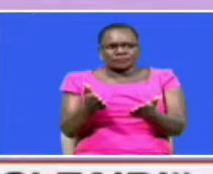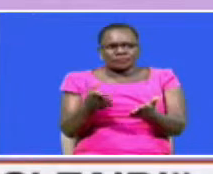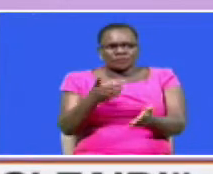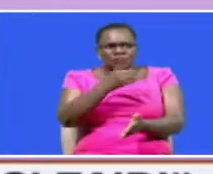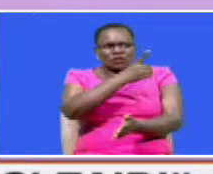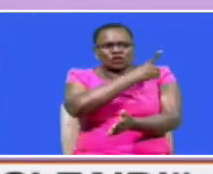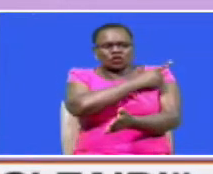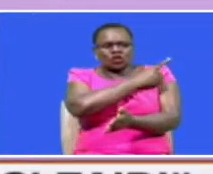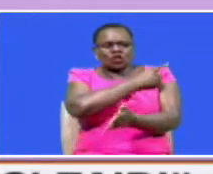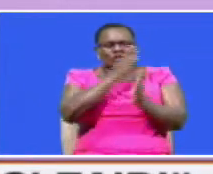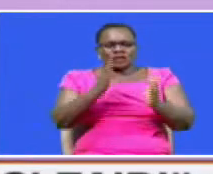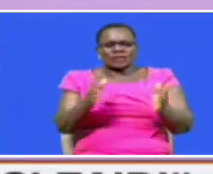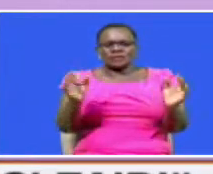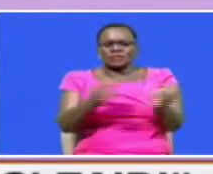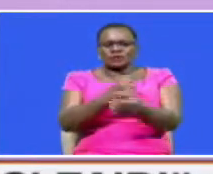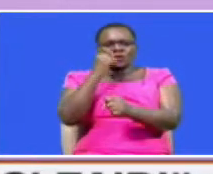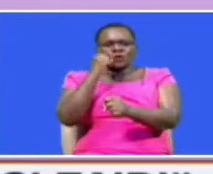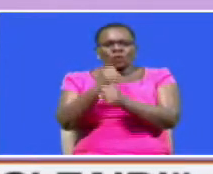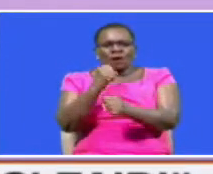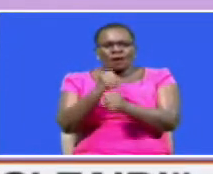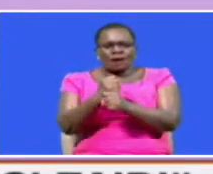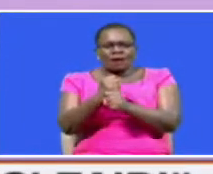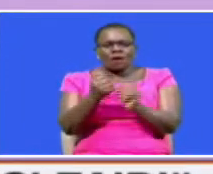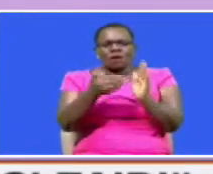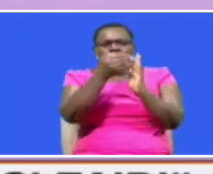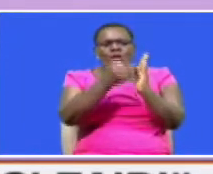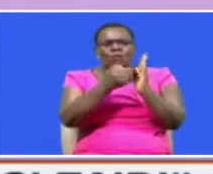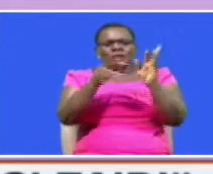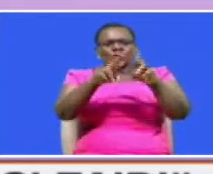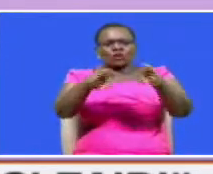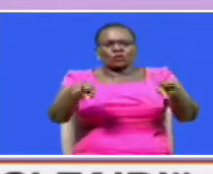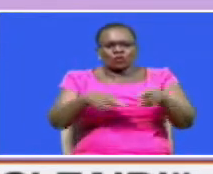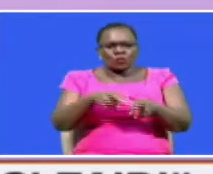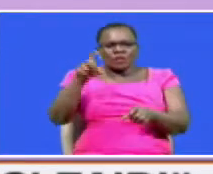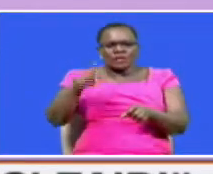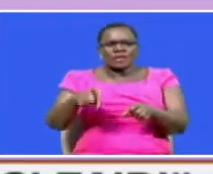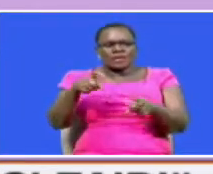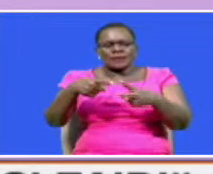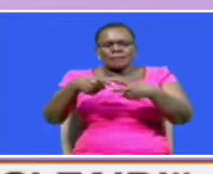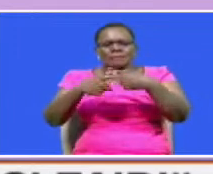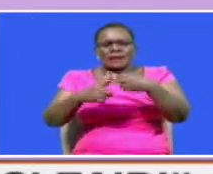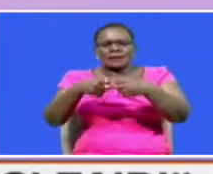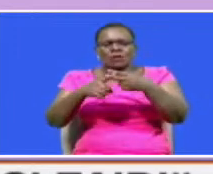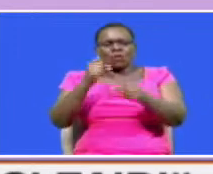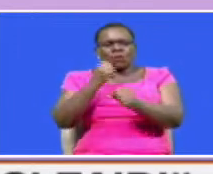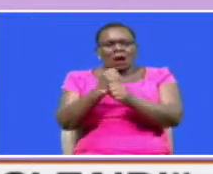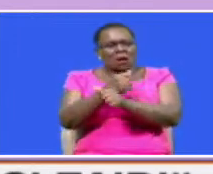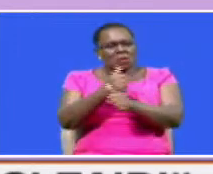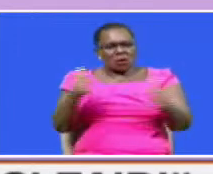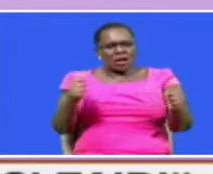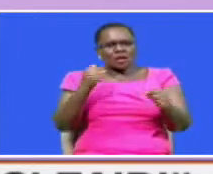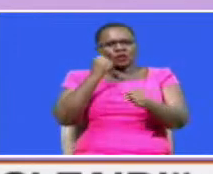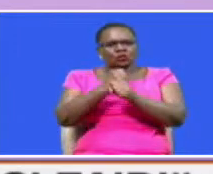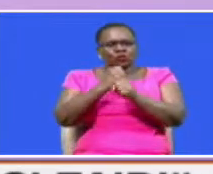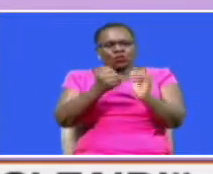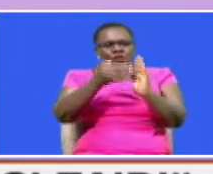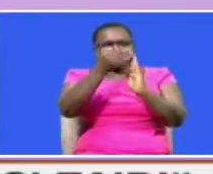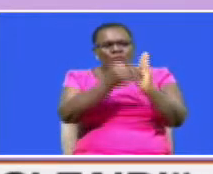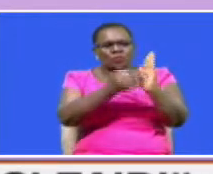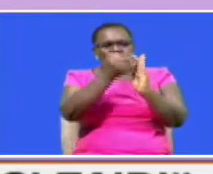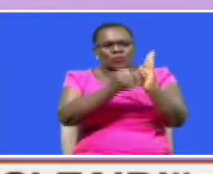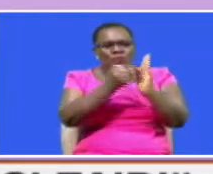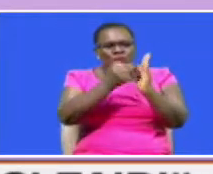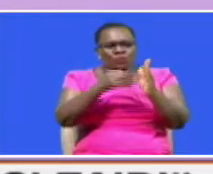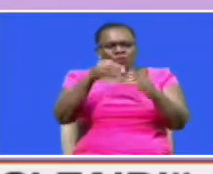doctors are not able to operate well in the theaters because they need those equipments to work well to be able to do their procedures